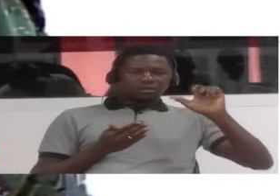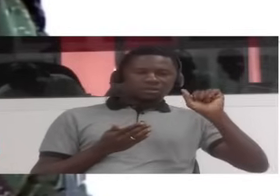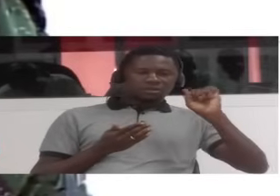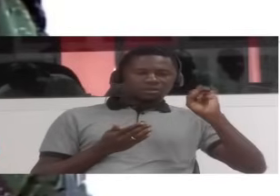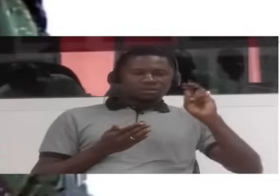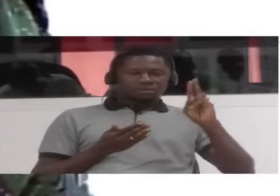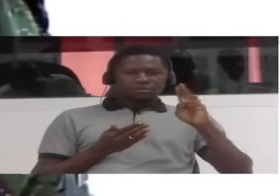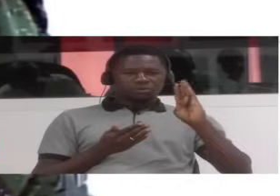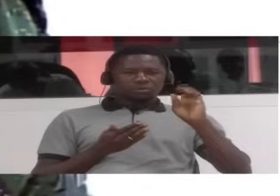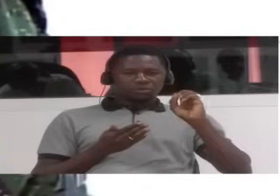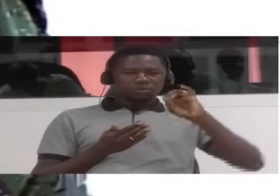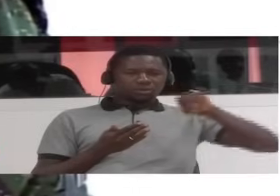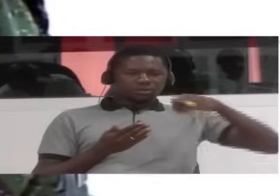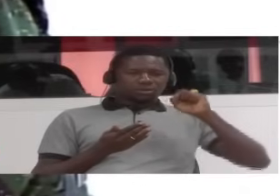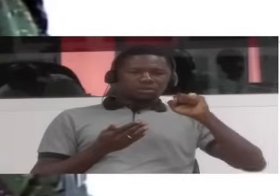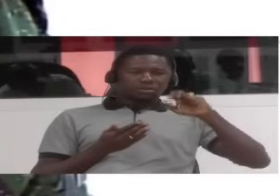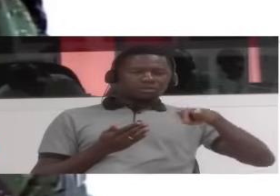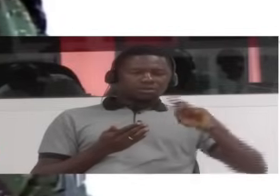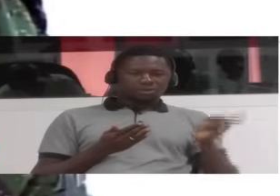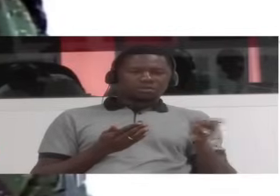These are the people I can remember.